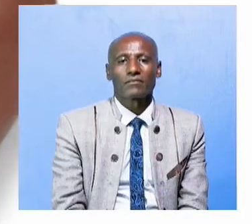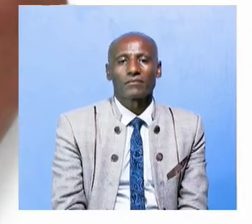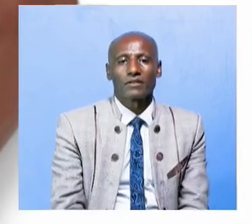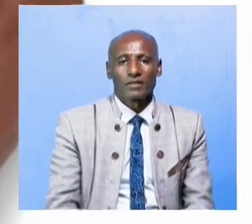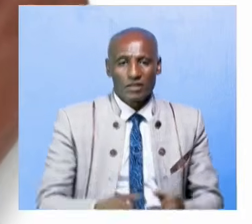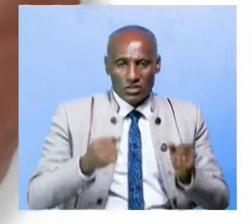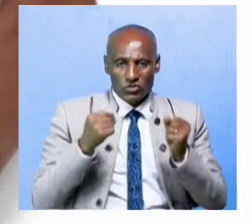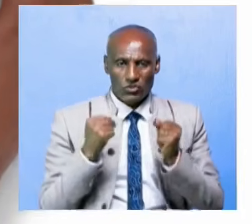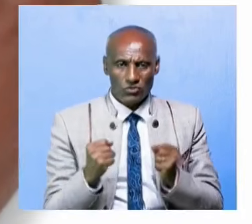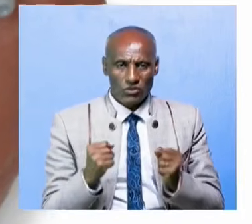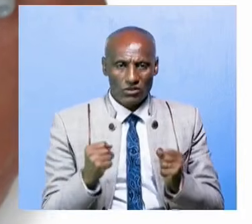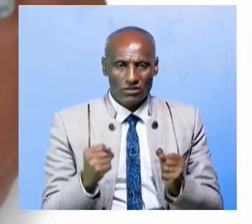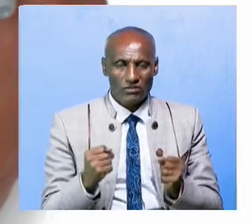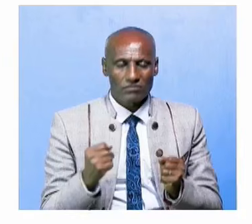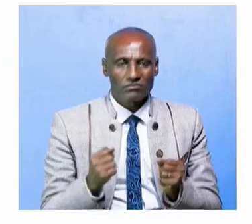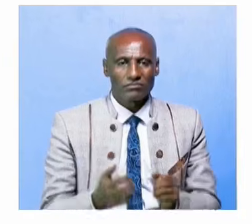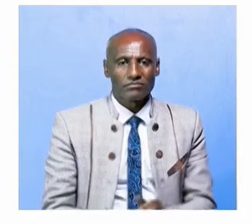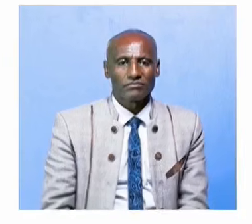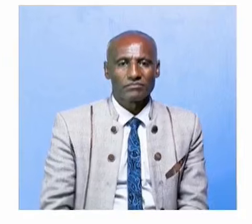Stronger.